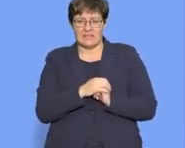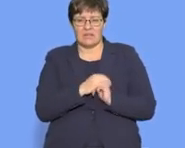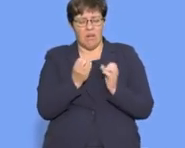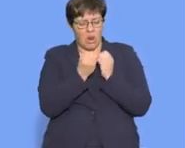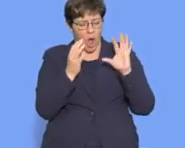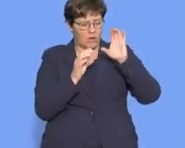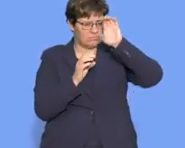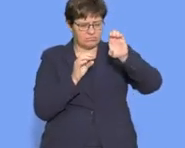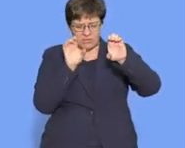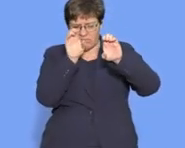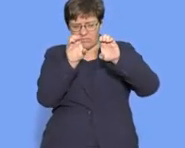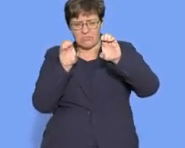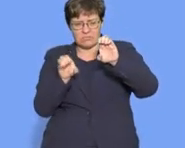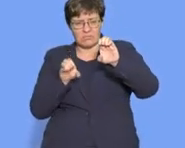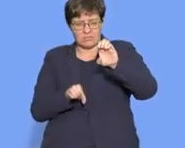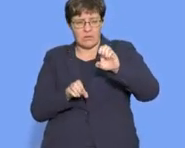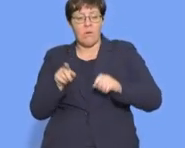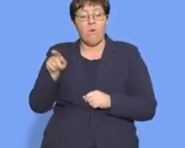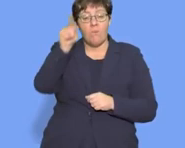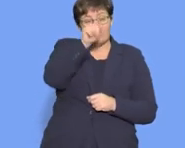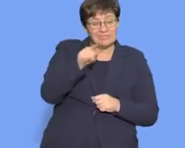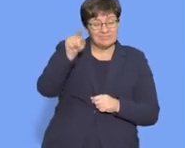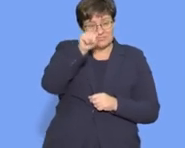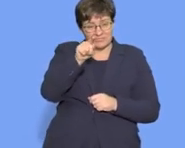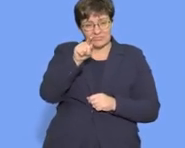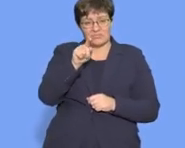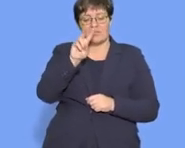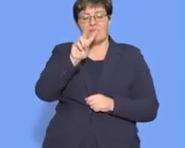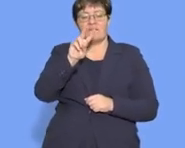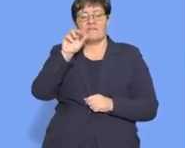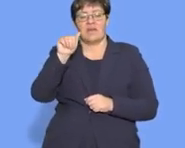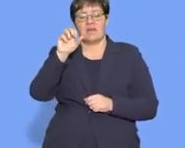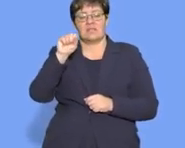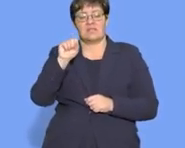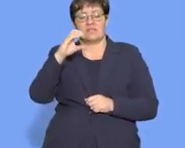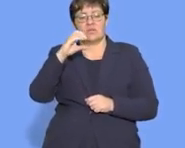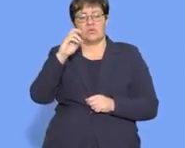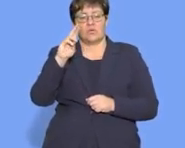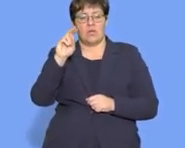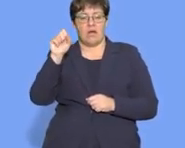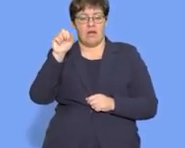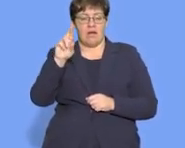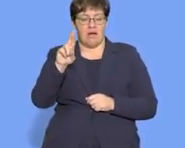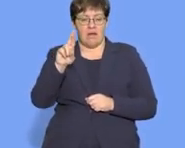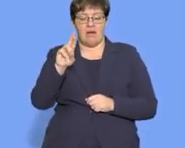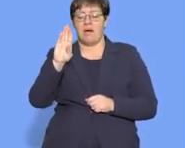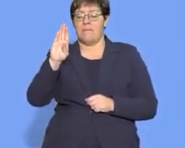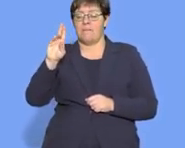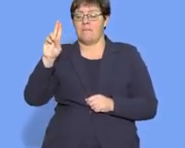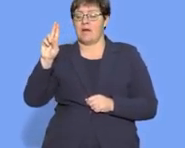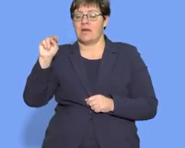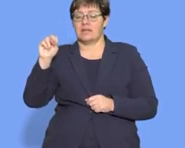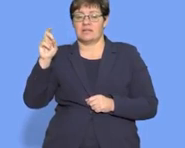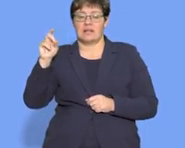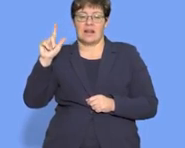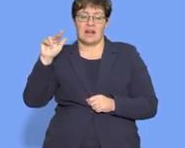of those, and those are all vascular bundles. You can see all the way